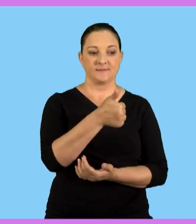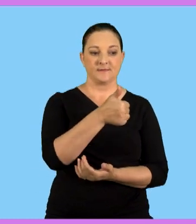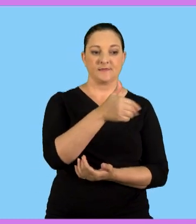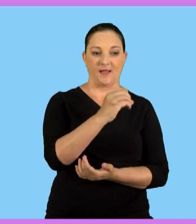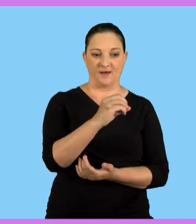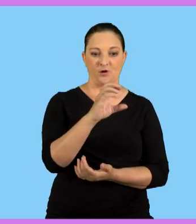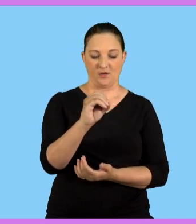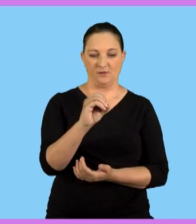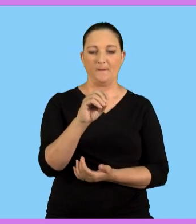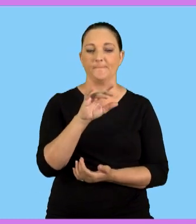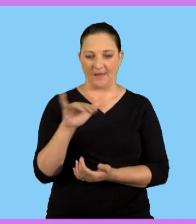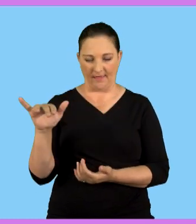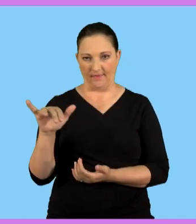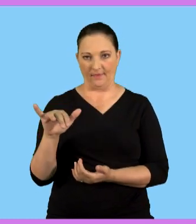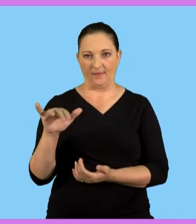600 million